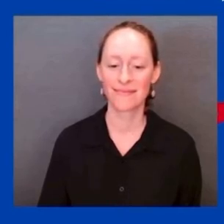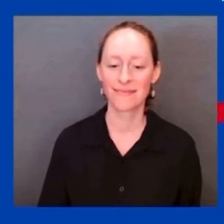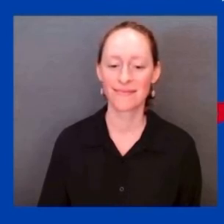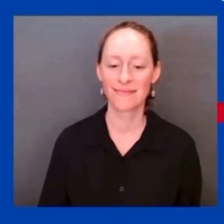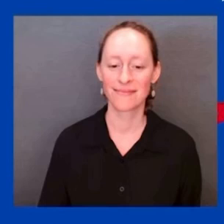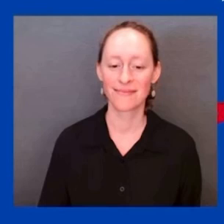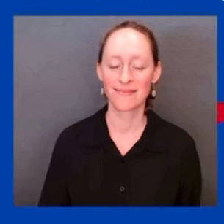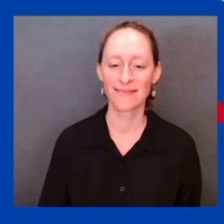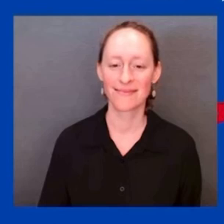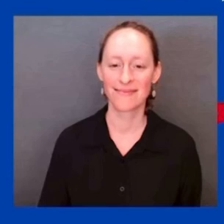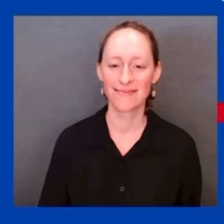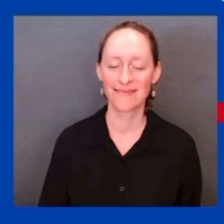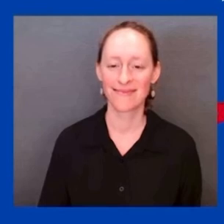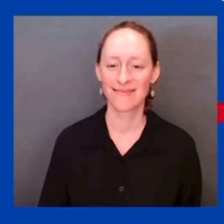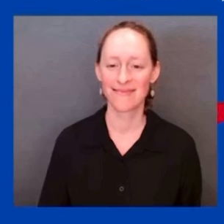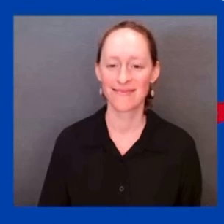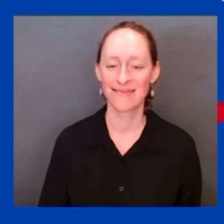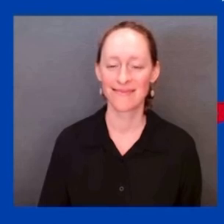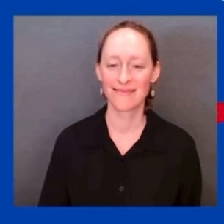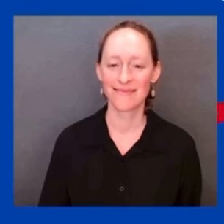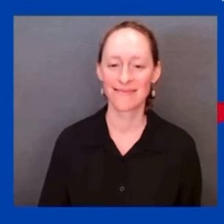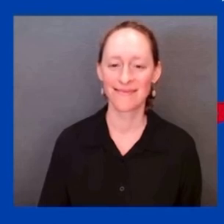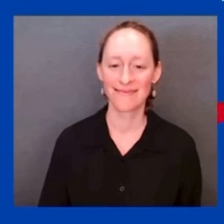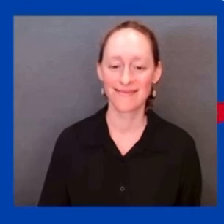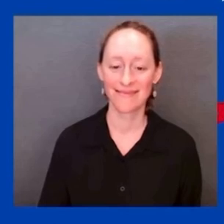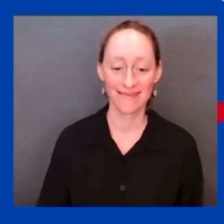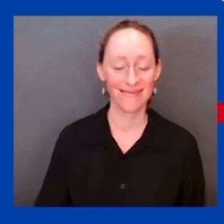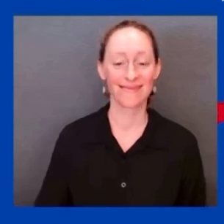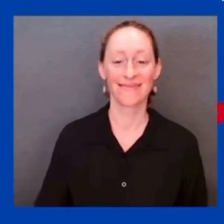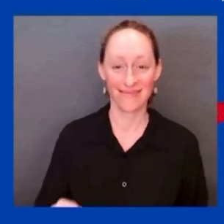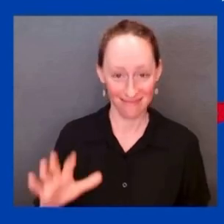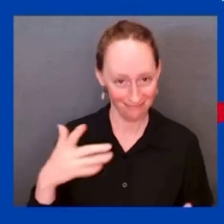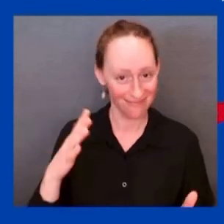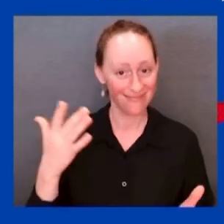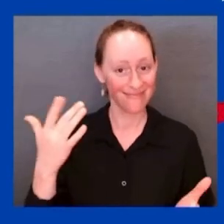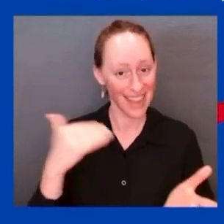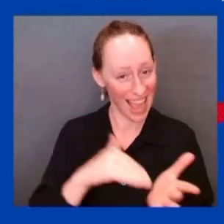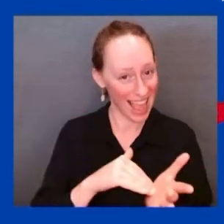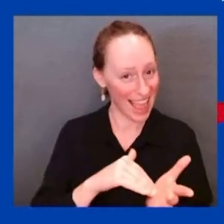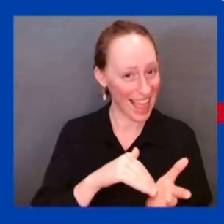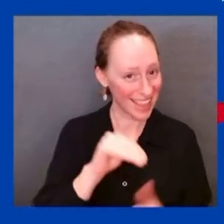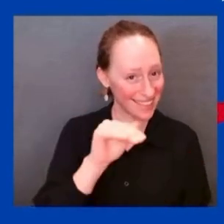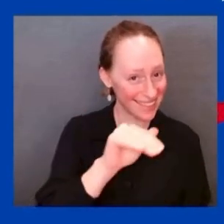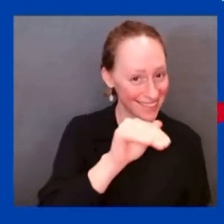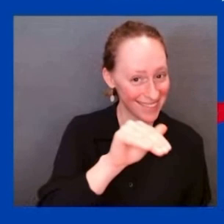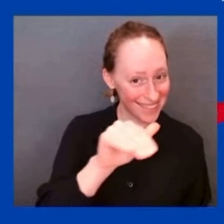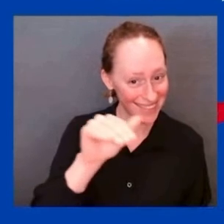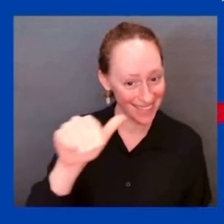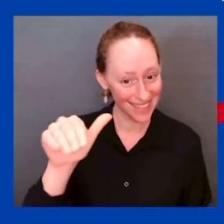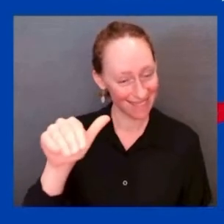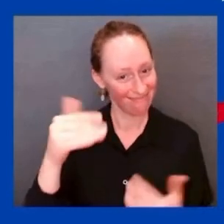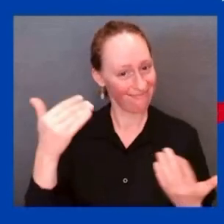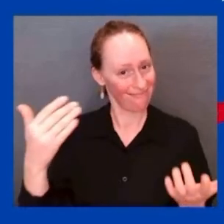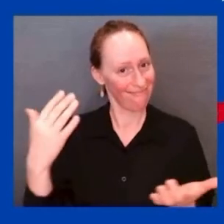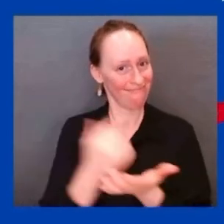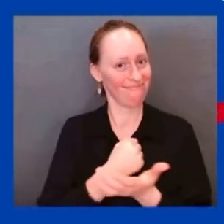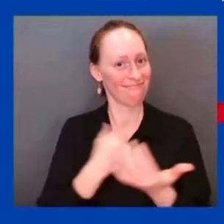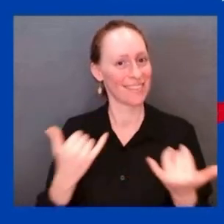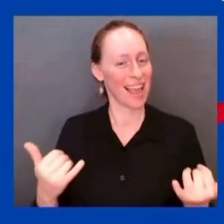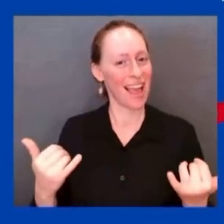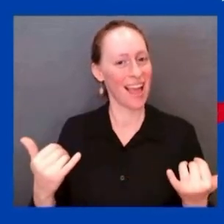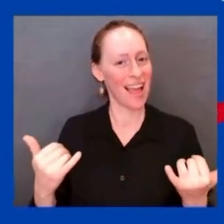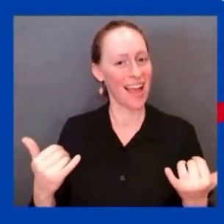Delegates, please take your seats. I gave you a little, nice little stretch. Please take your seats.